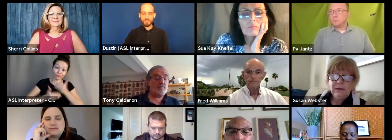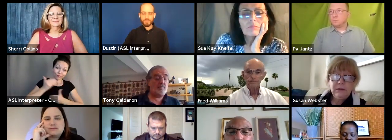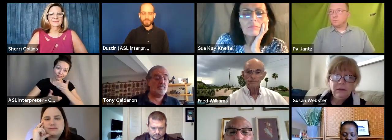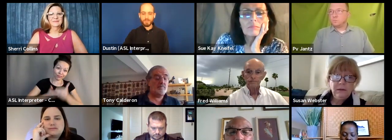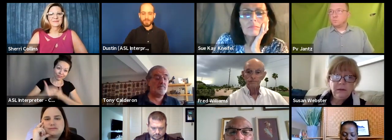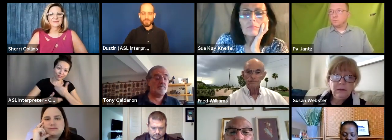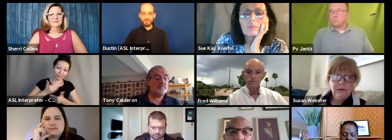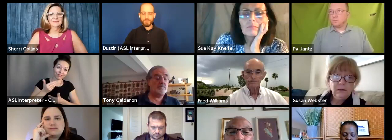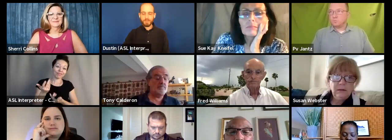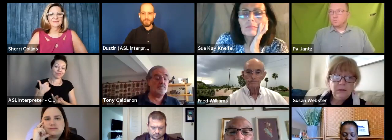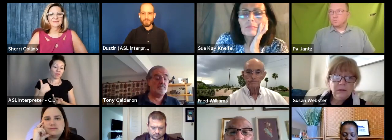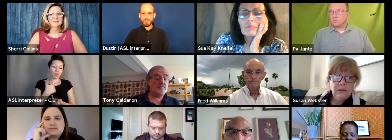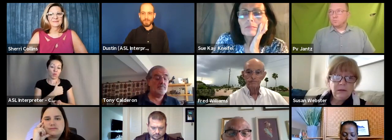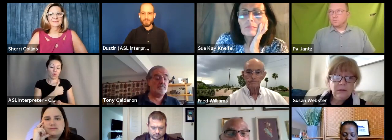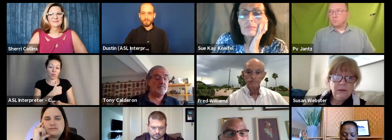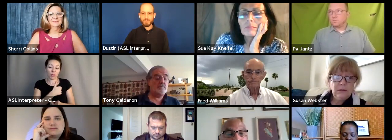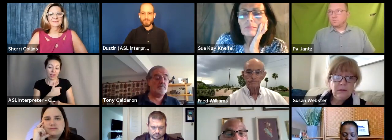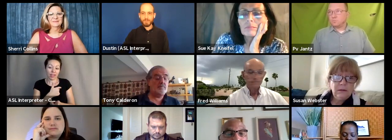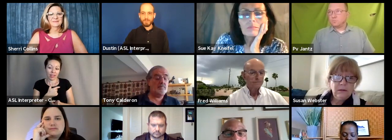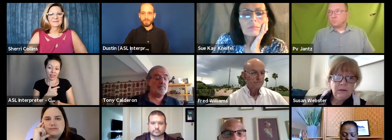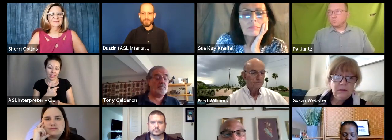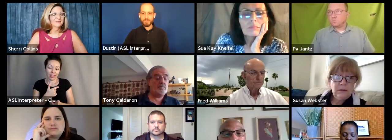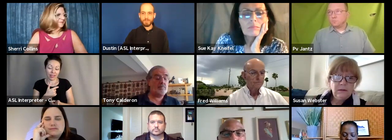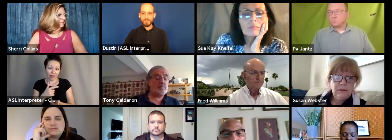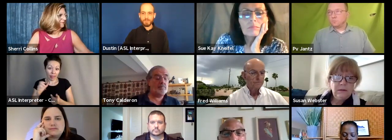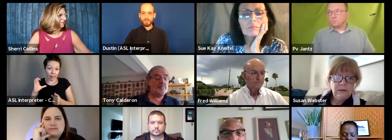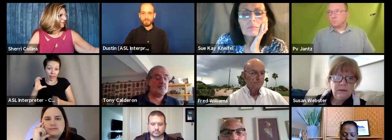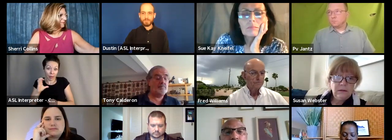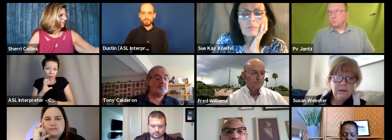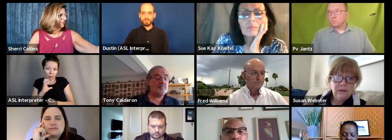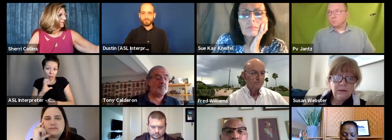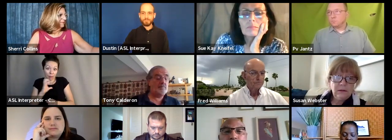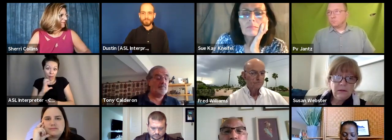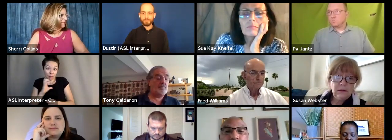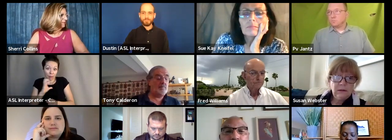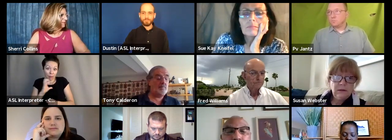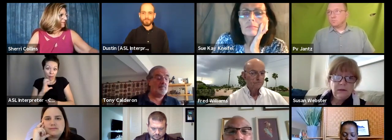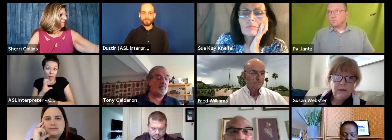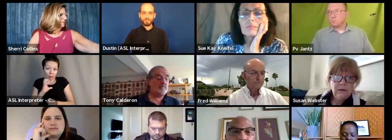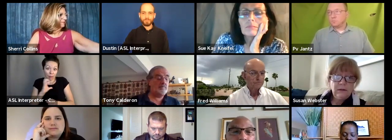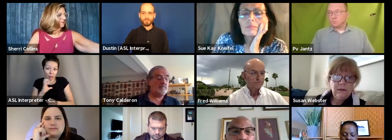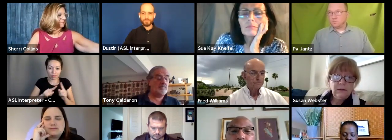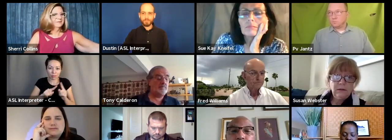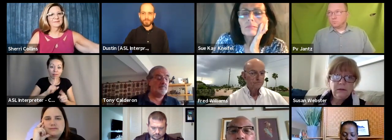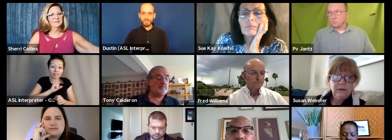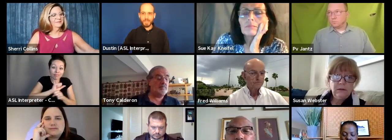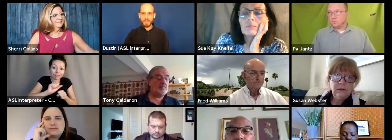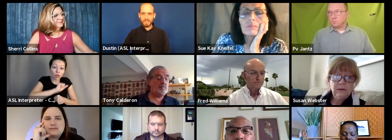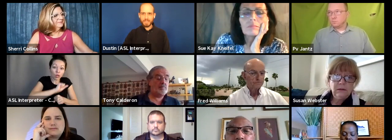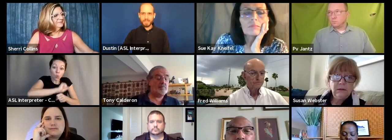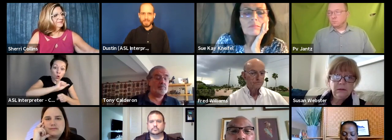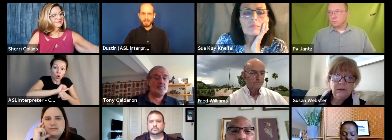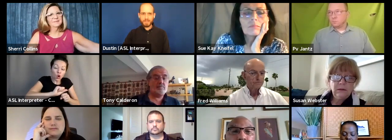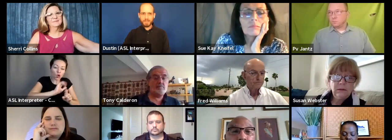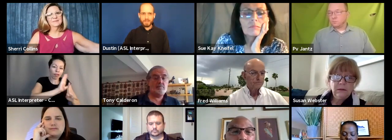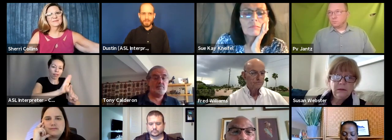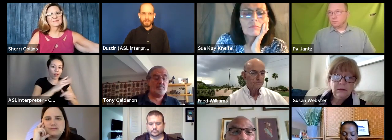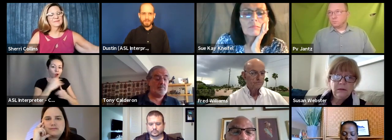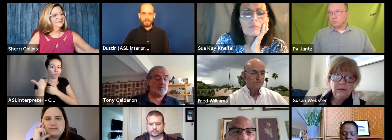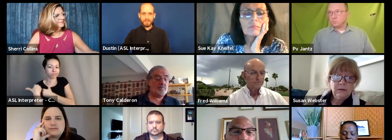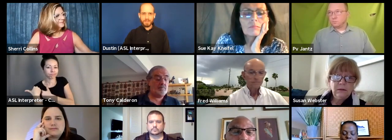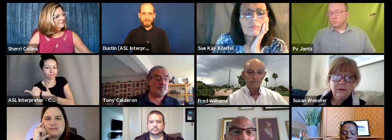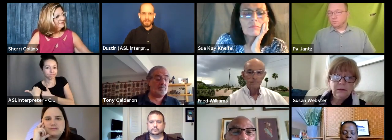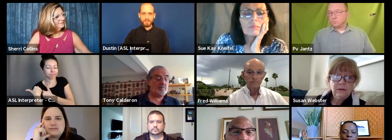mean, we process them, we review them, but the work is really their burden to do, and they do